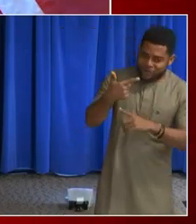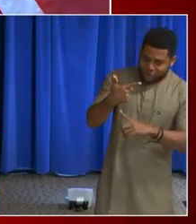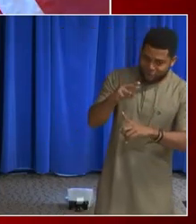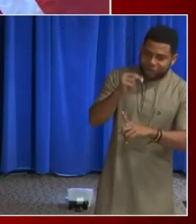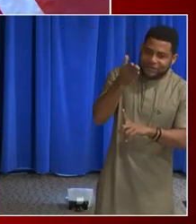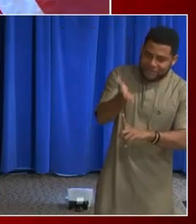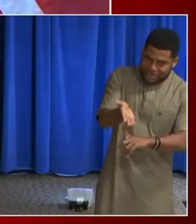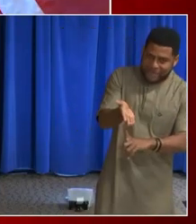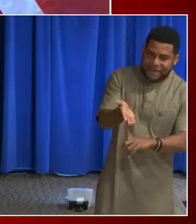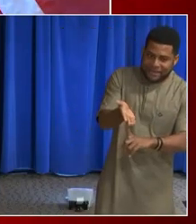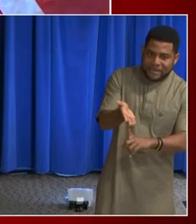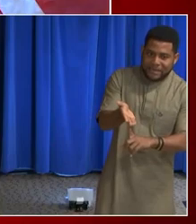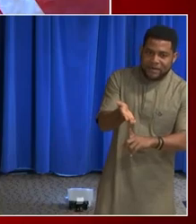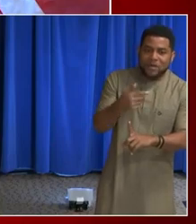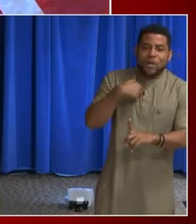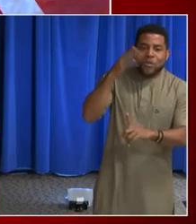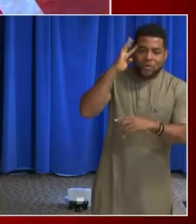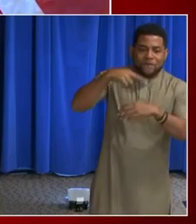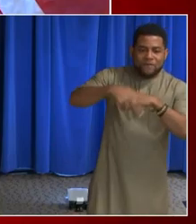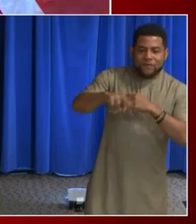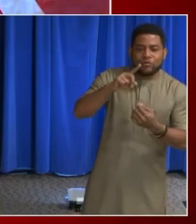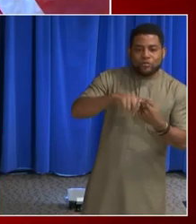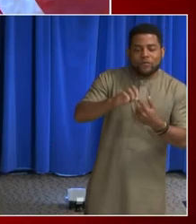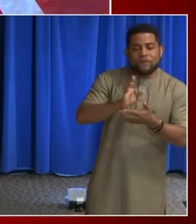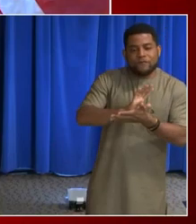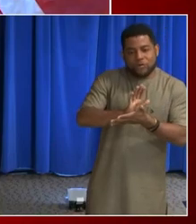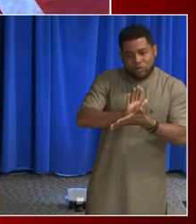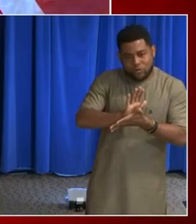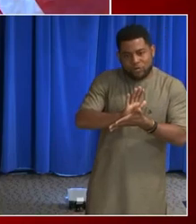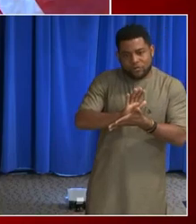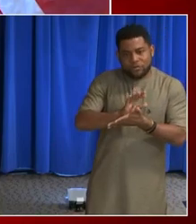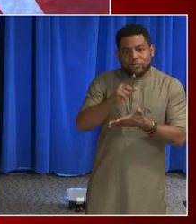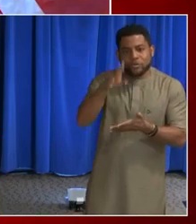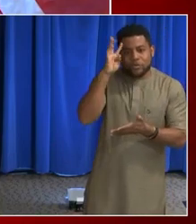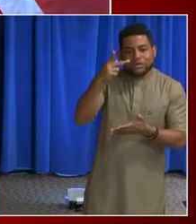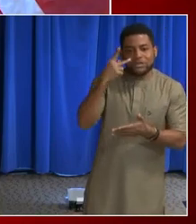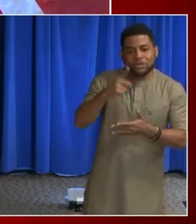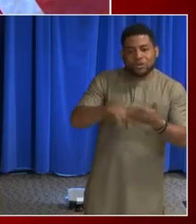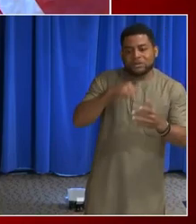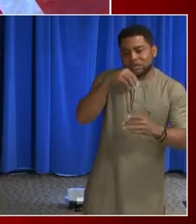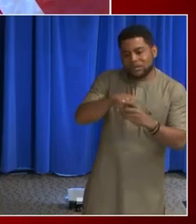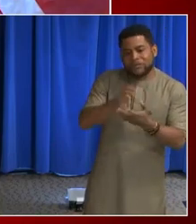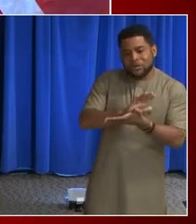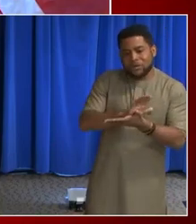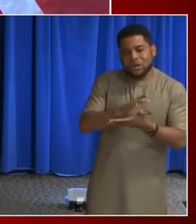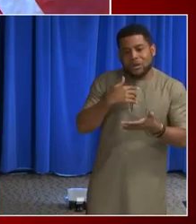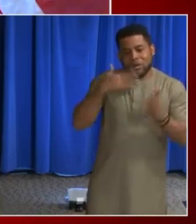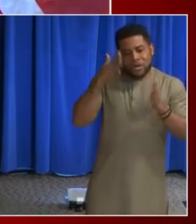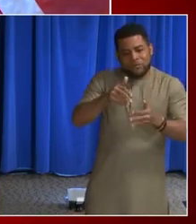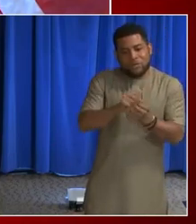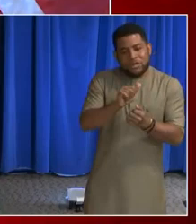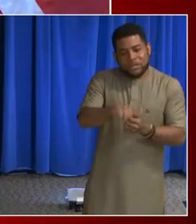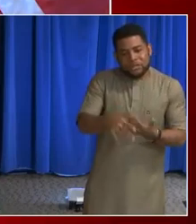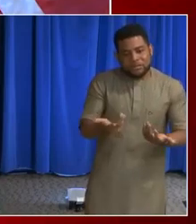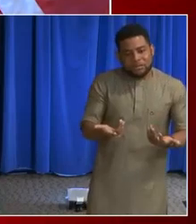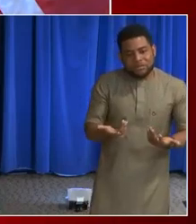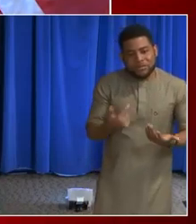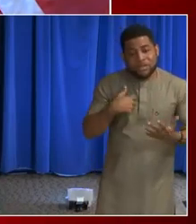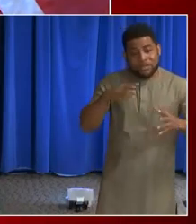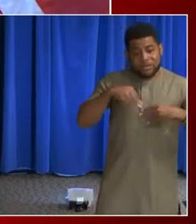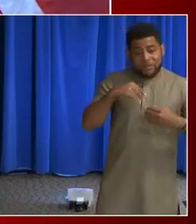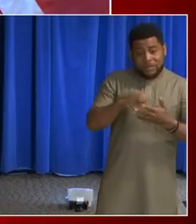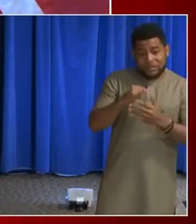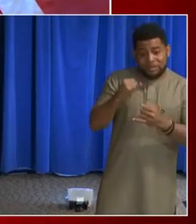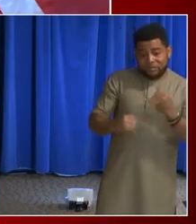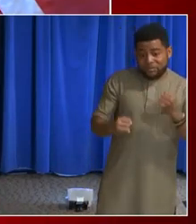There's a firearm. I would just refer everyone really to the video and what's in the video, and I'll leave it there. Okay, I'm going to take the last round of press